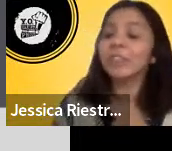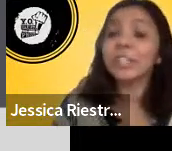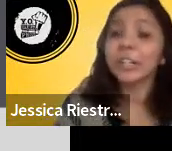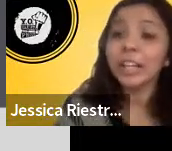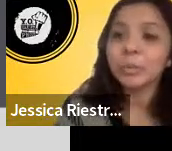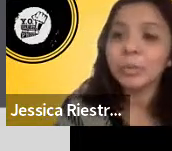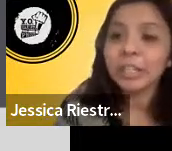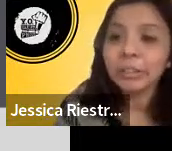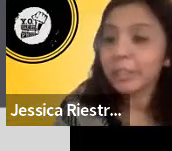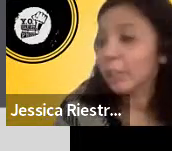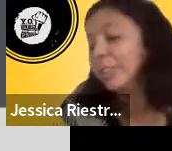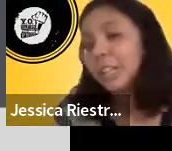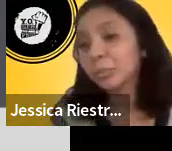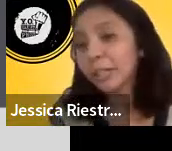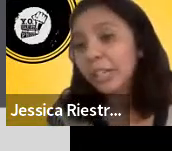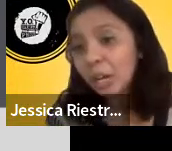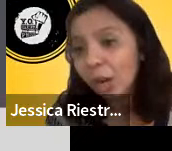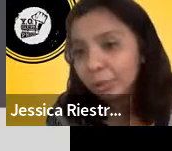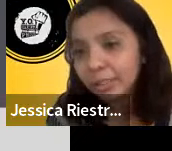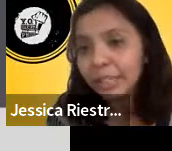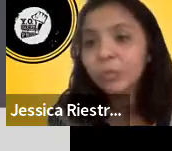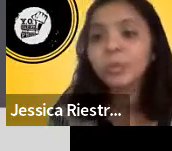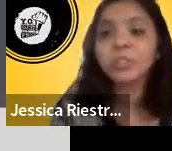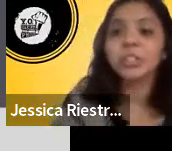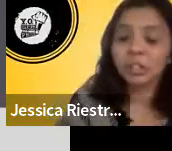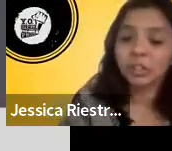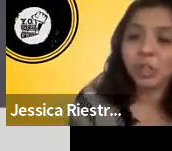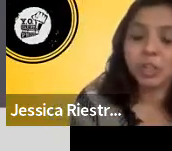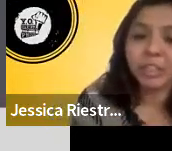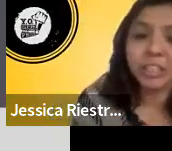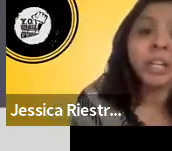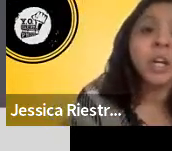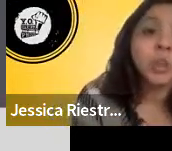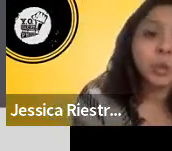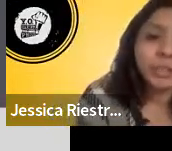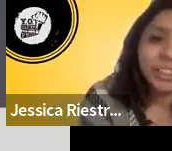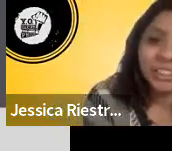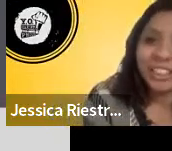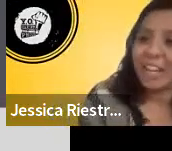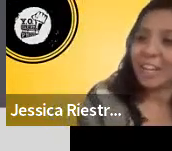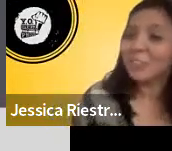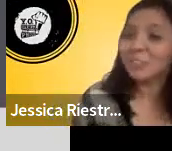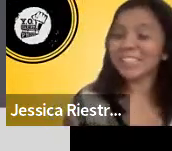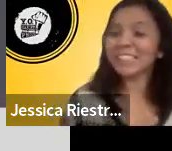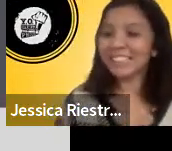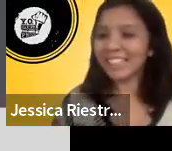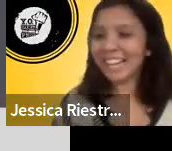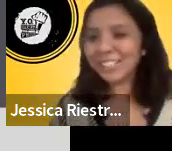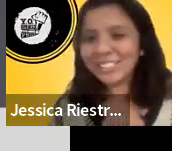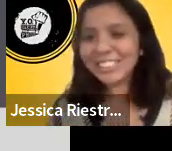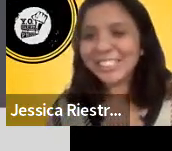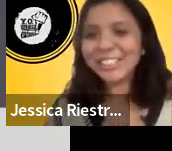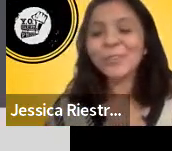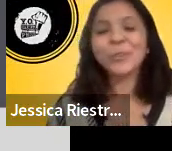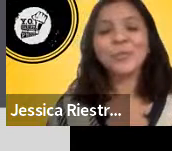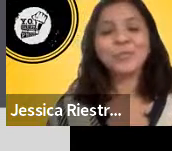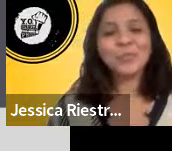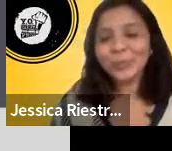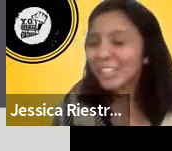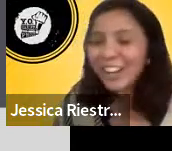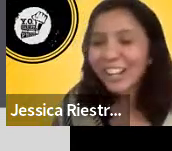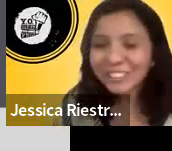And every year at the beginning of the year, we celebrate Ed Roberts Day, which is on January 23rd. And we recently actually did